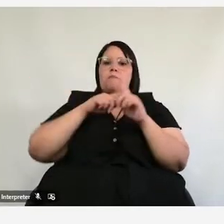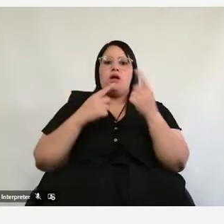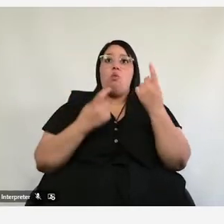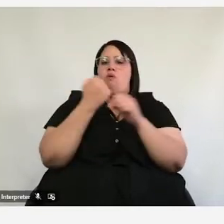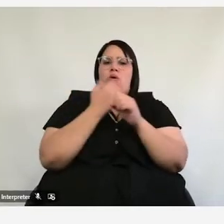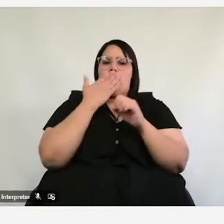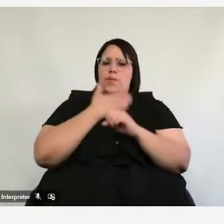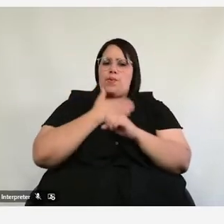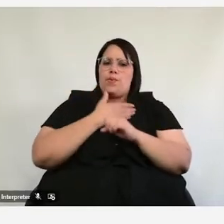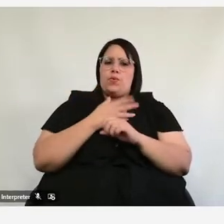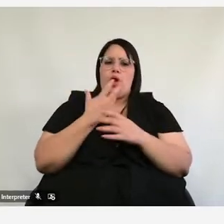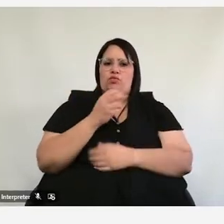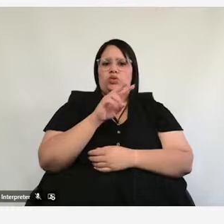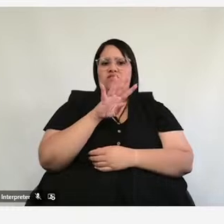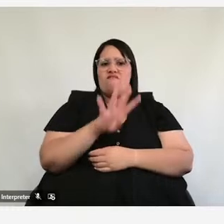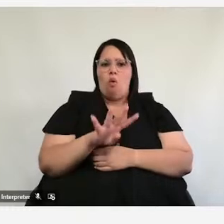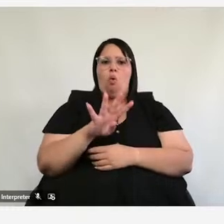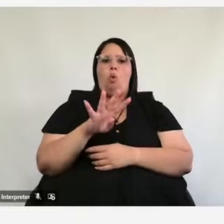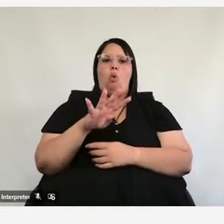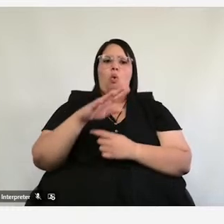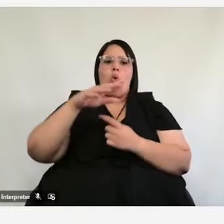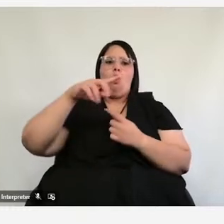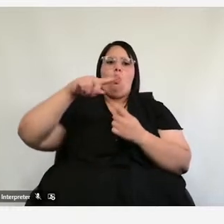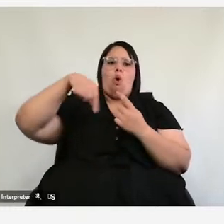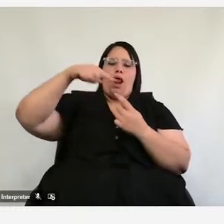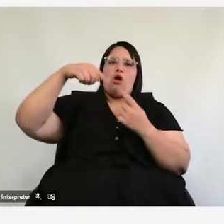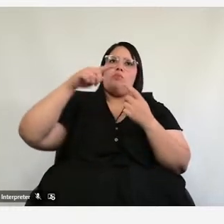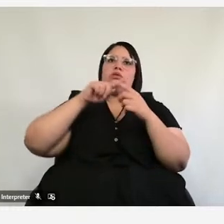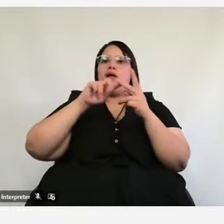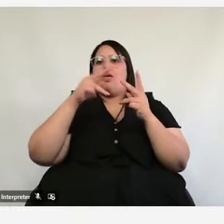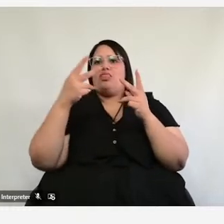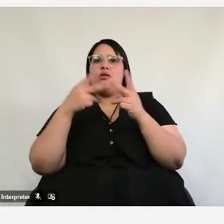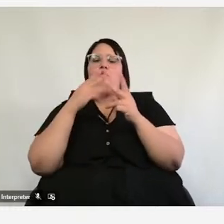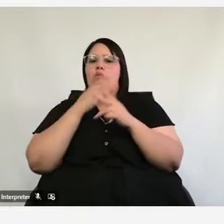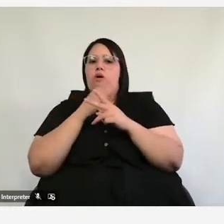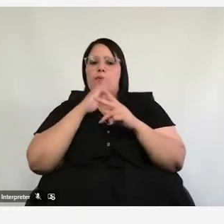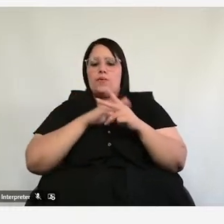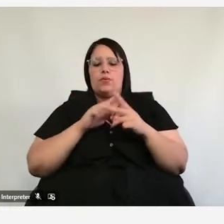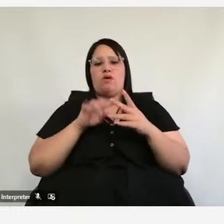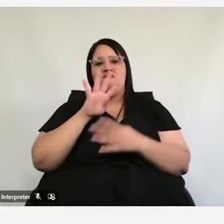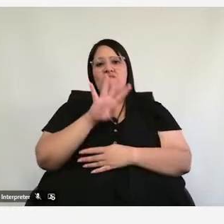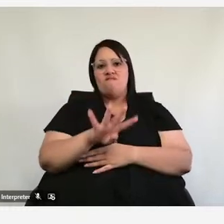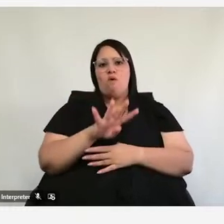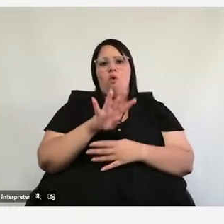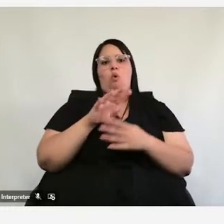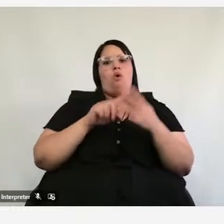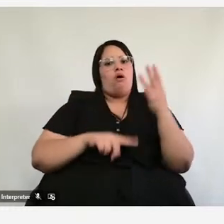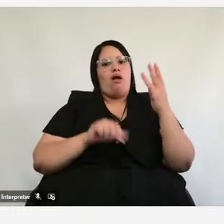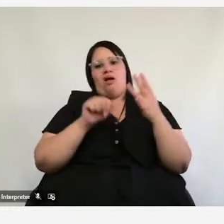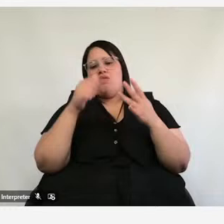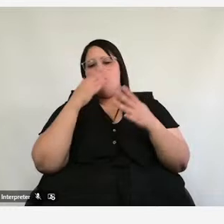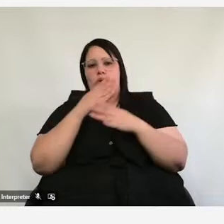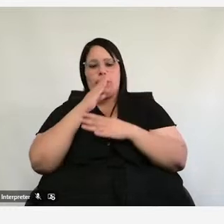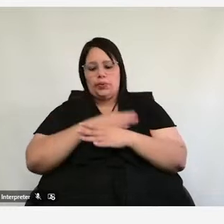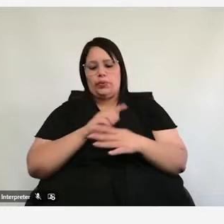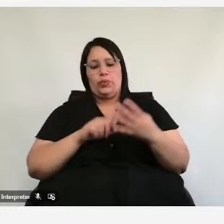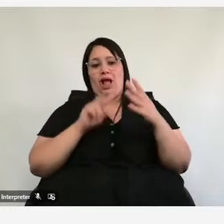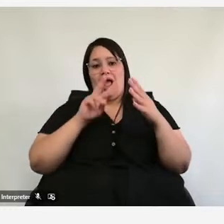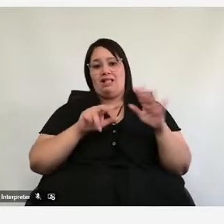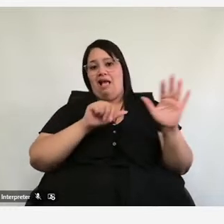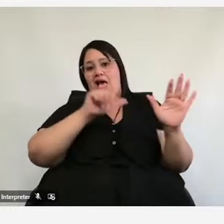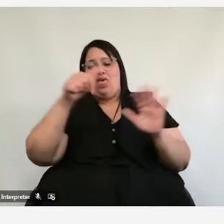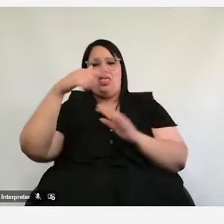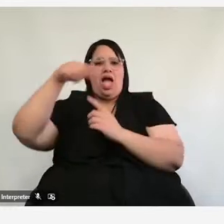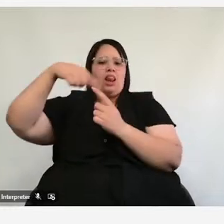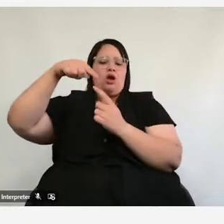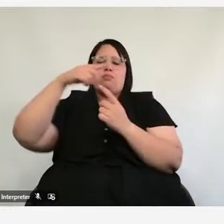have 24 Augusta helicopters, not one is working. We have 4 Superlink helicopters, not one is working. We have 8 other helicopters,